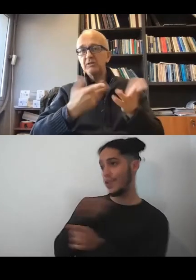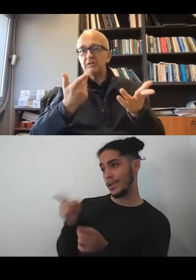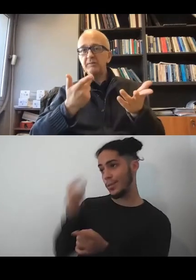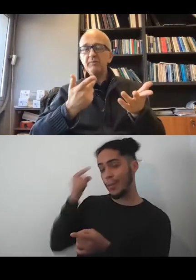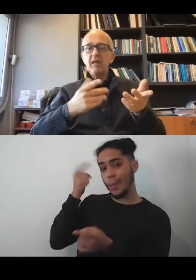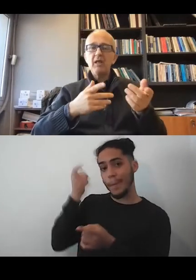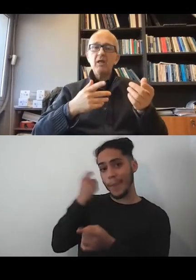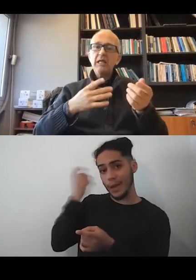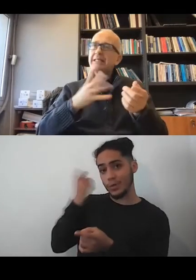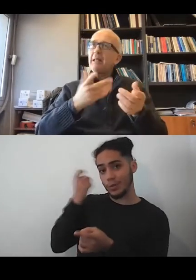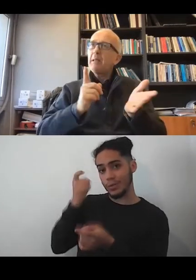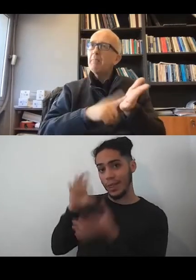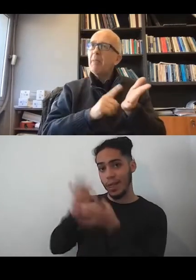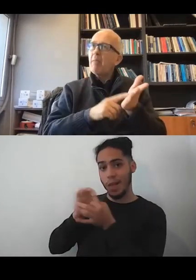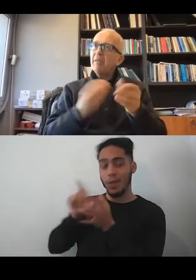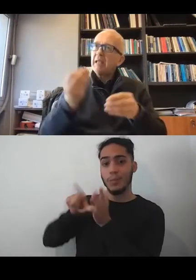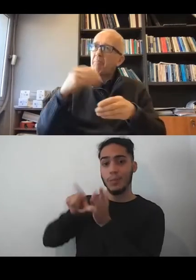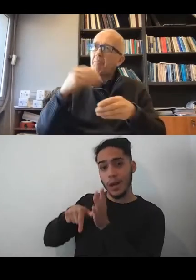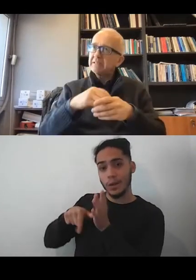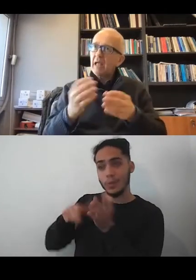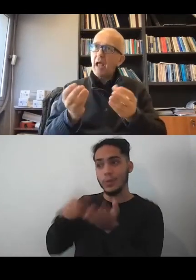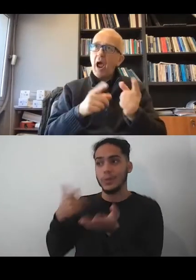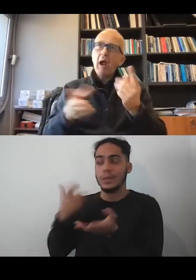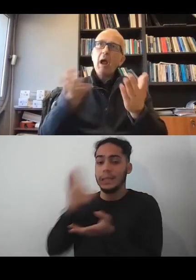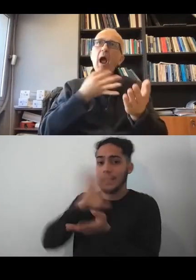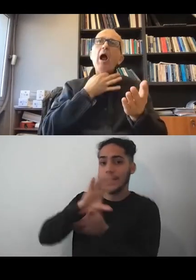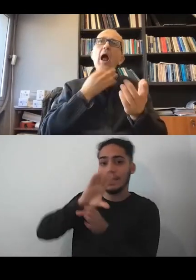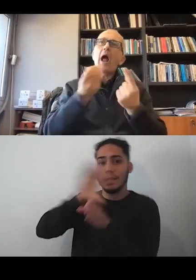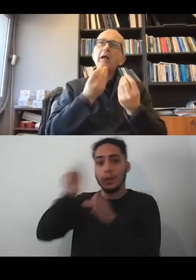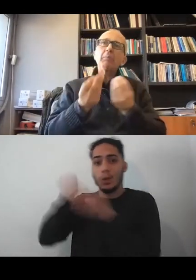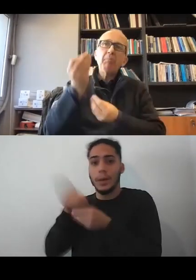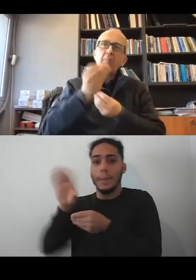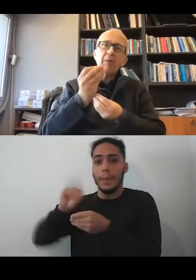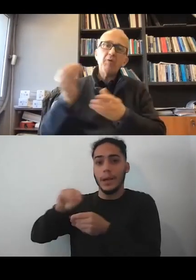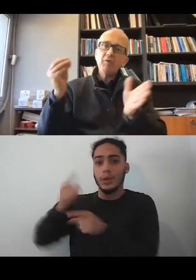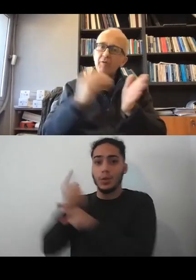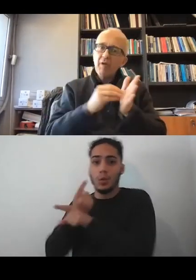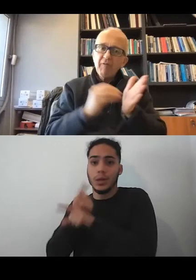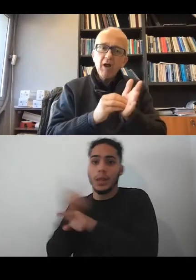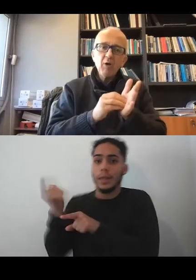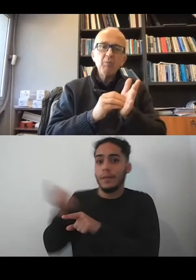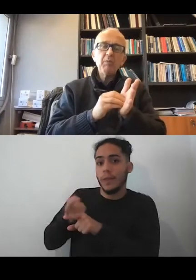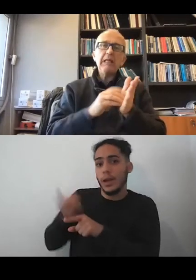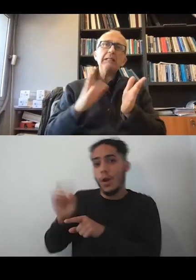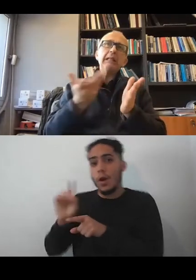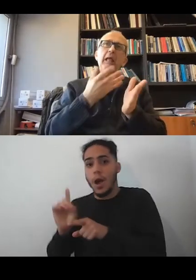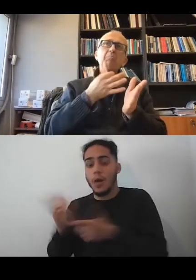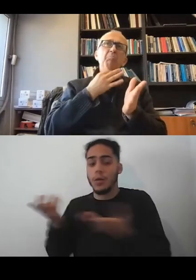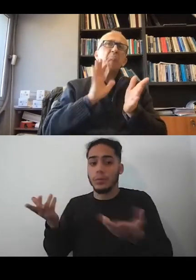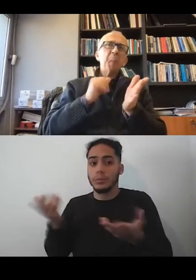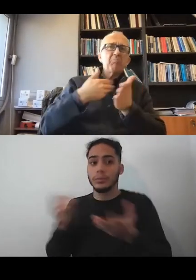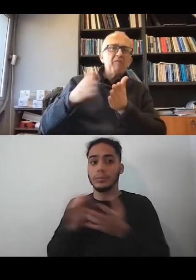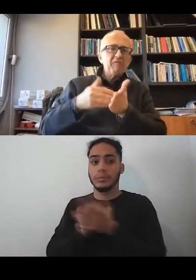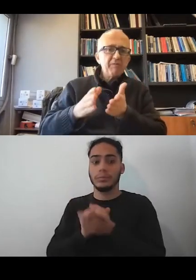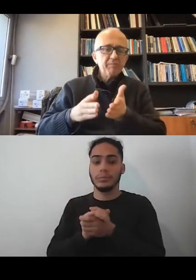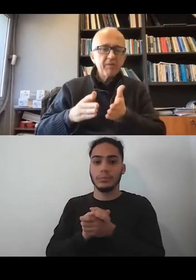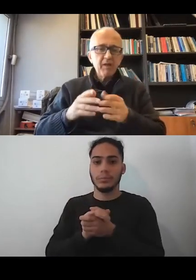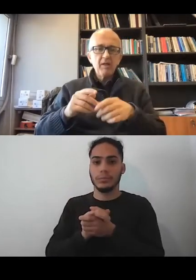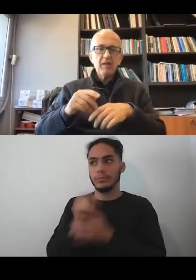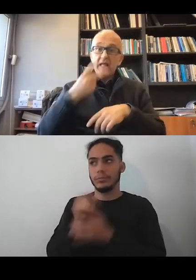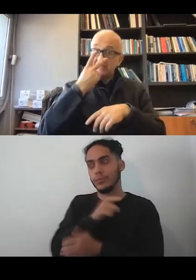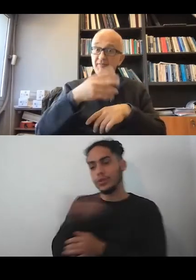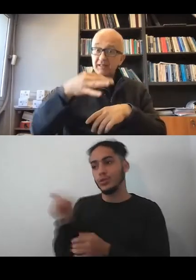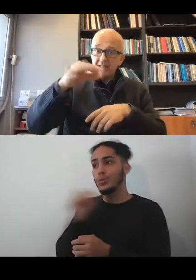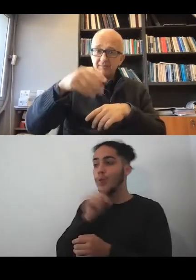included, what should not be included, and so on. It's an online form. You can find the link on the